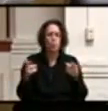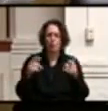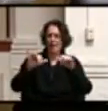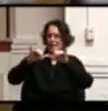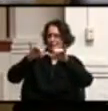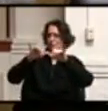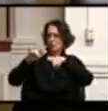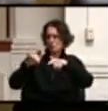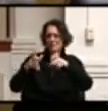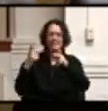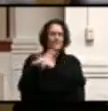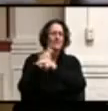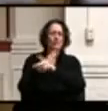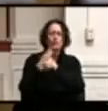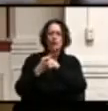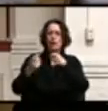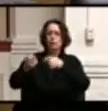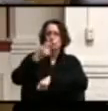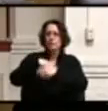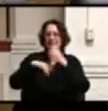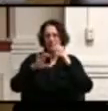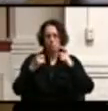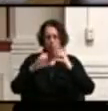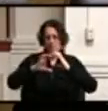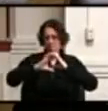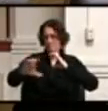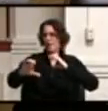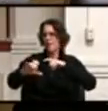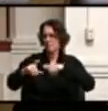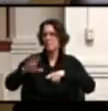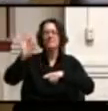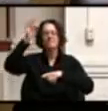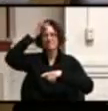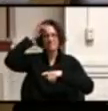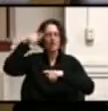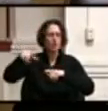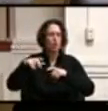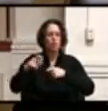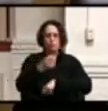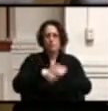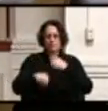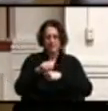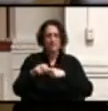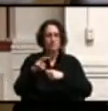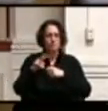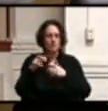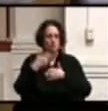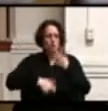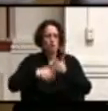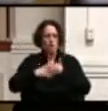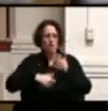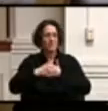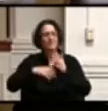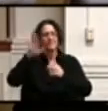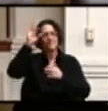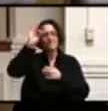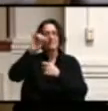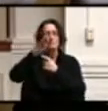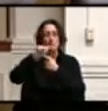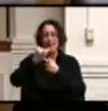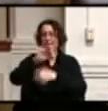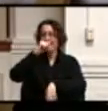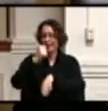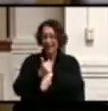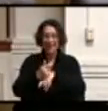the replacement value of this pipe, and the pipe is older, and that's the cost that they feel is appropriate. It